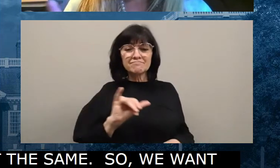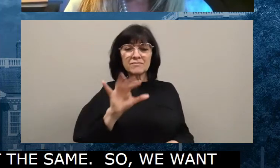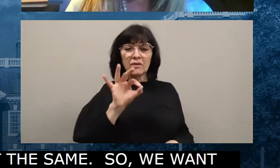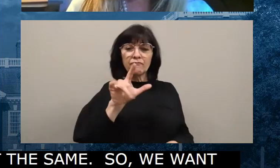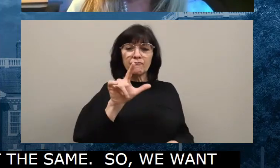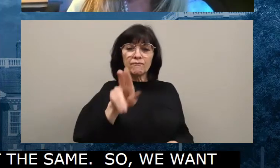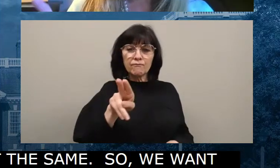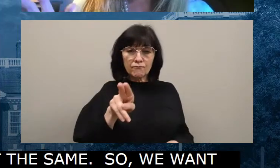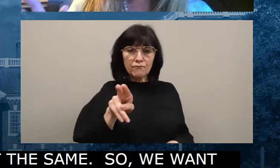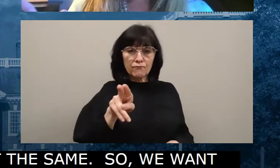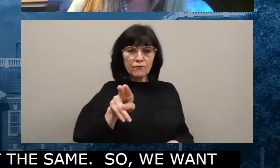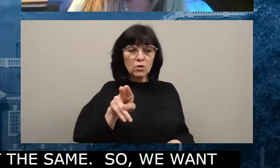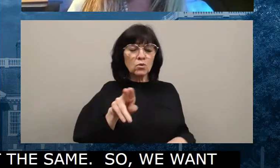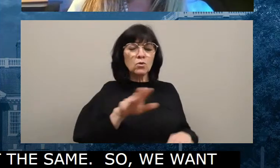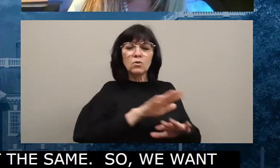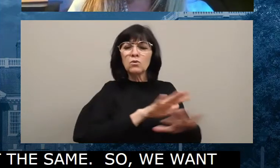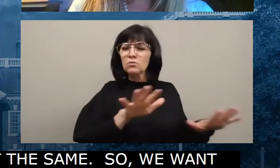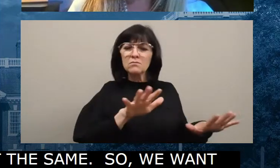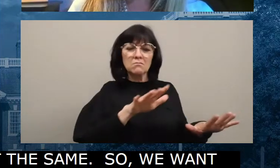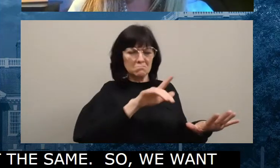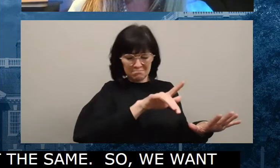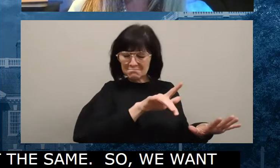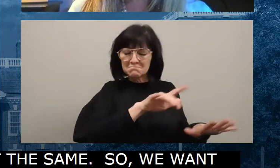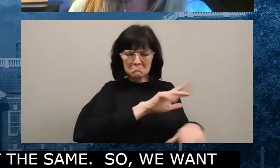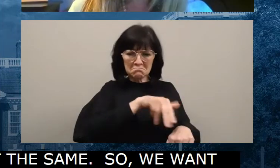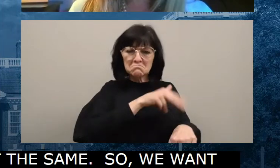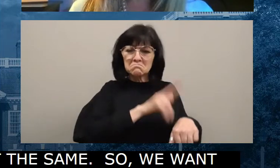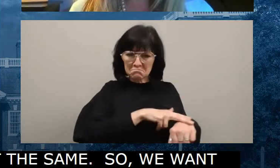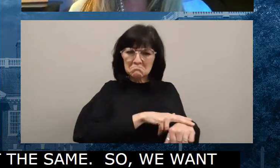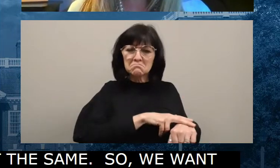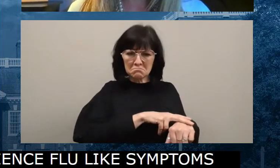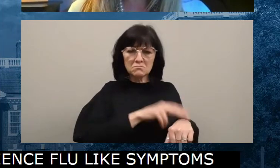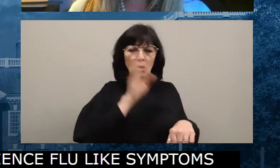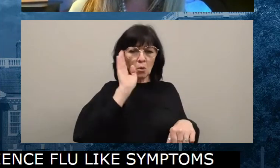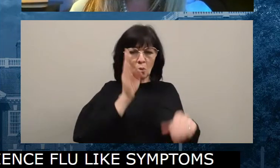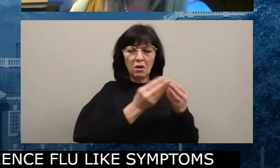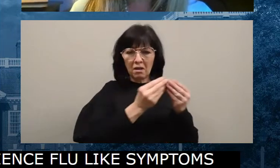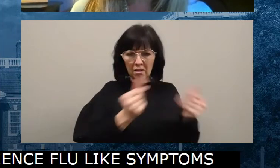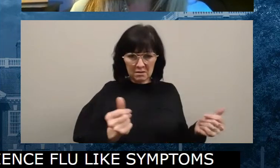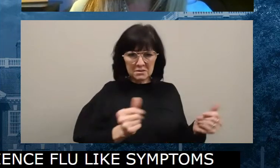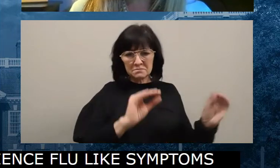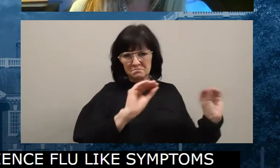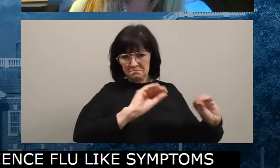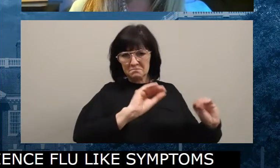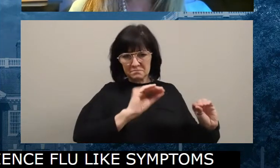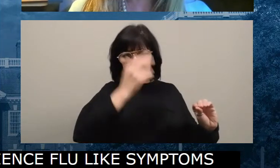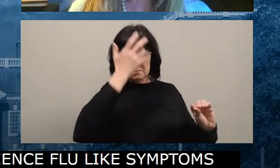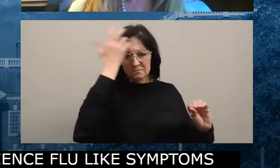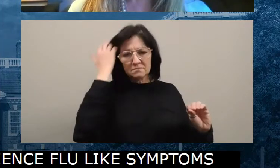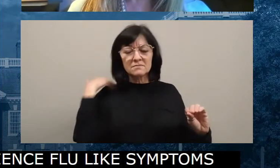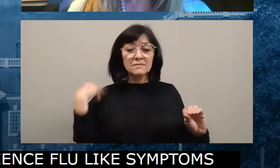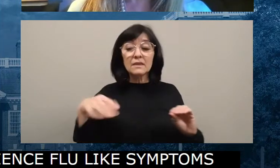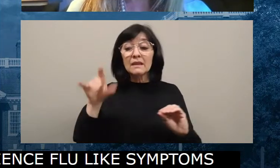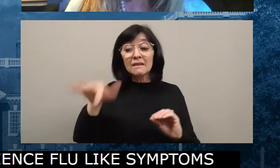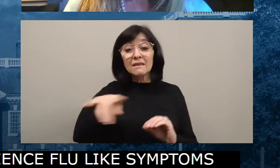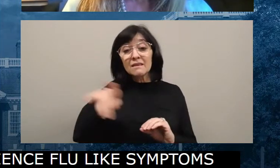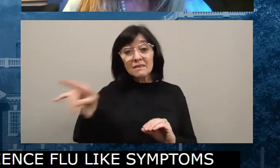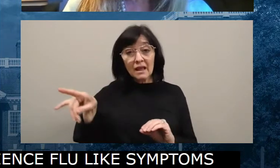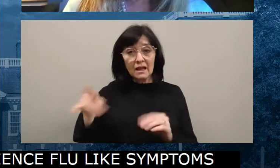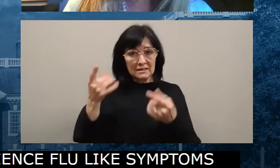cases, these symptoms, more serious symptoms, were found 6 to 13 days after the